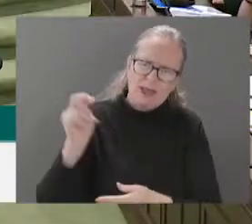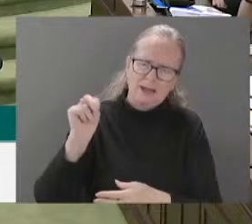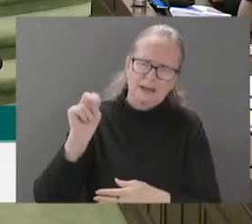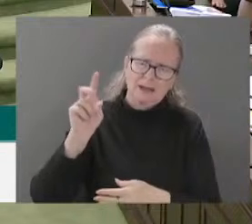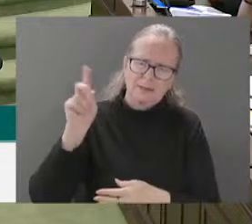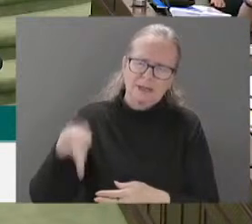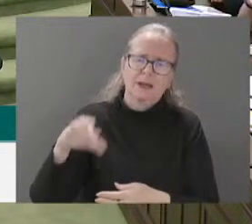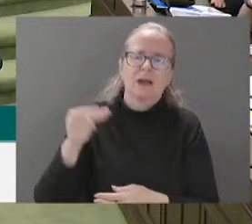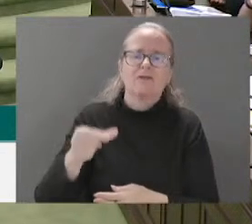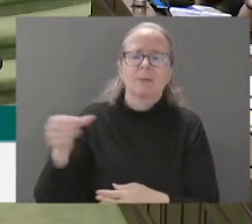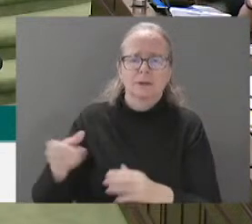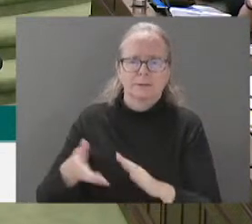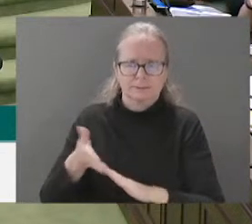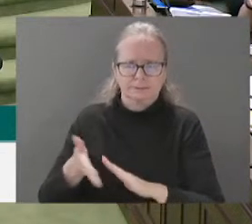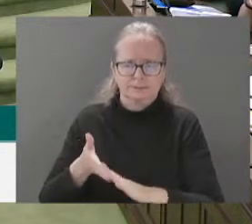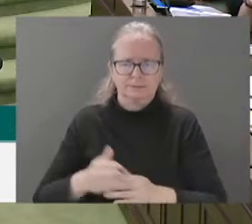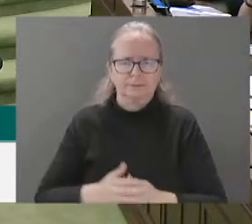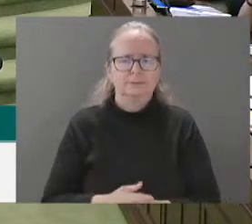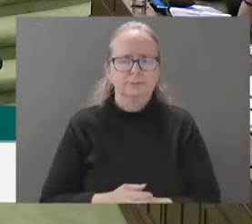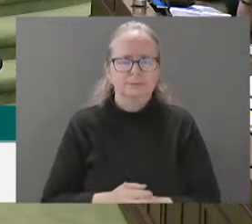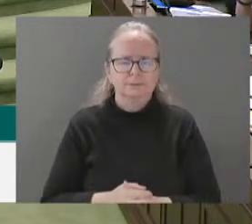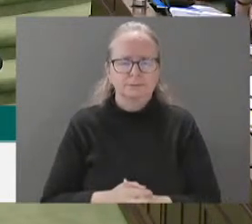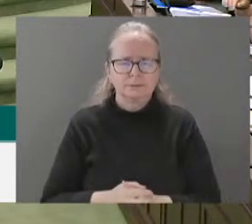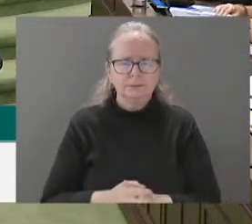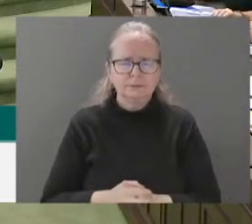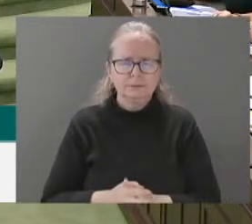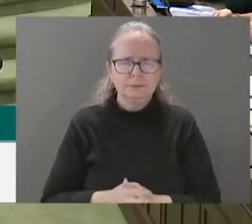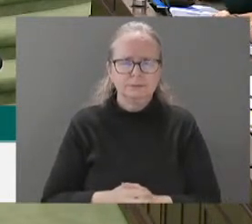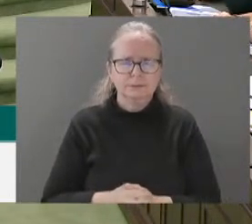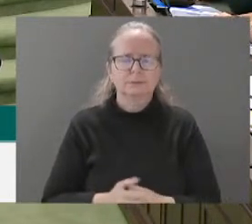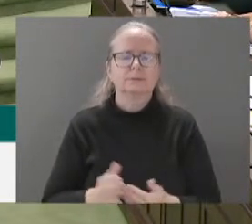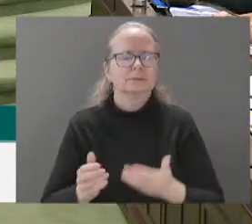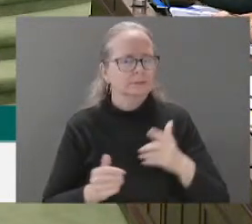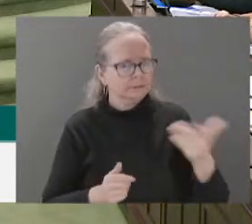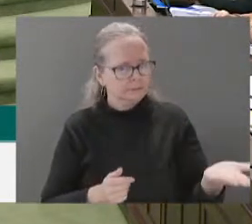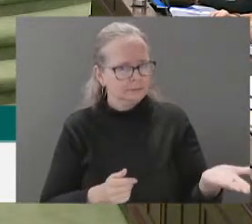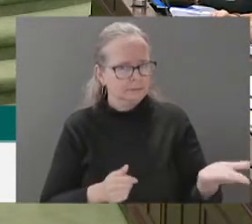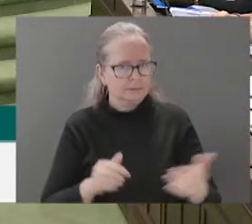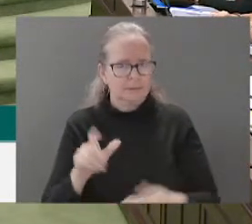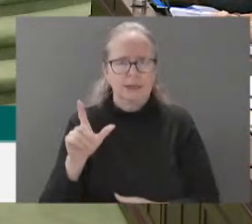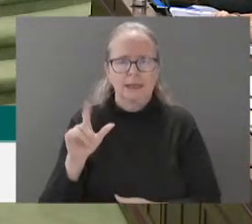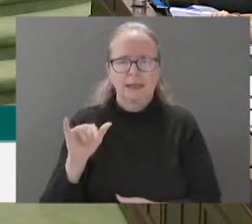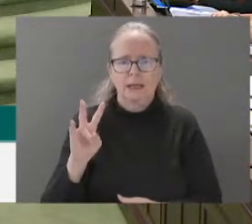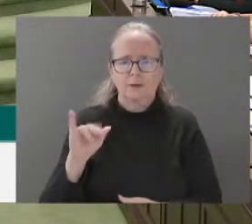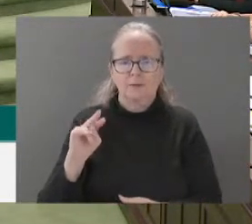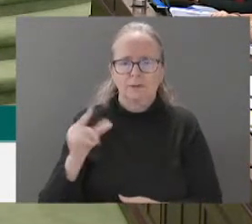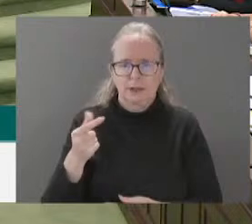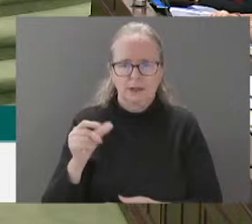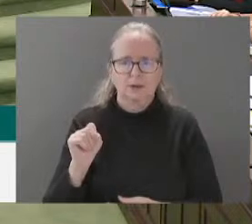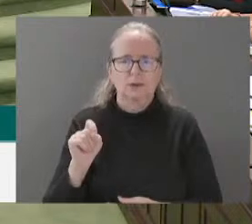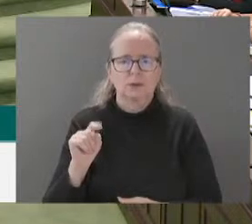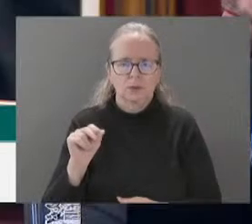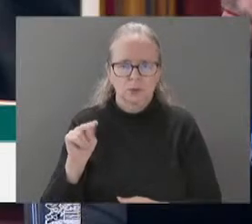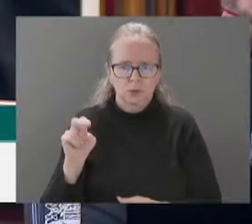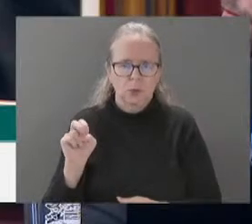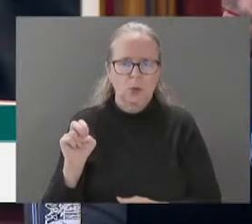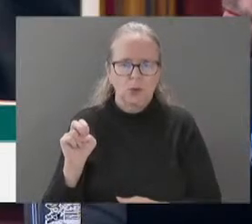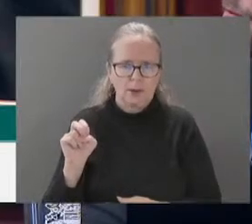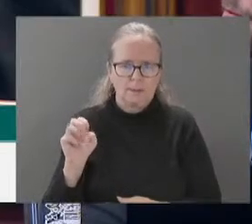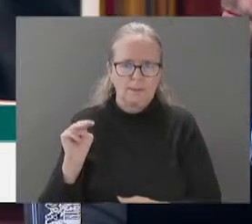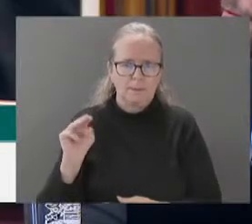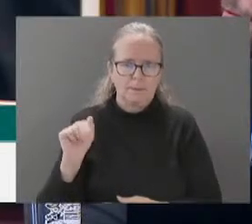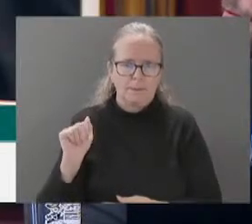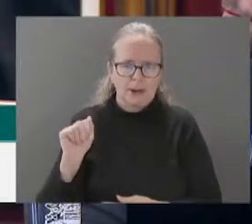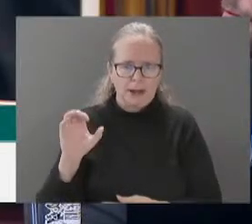government The Honorable member for Livingston McLoud has a statement to make thank you Mr Speaker I'm honored to announce that I've been